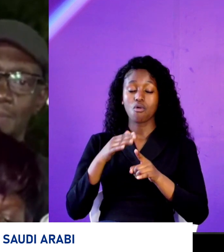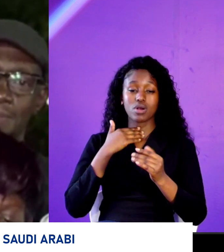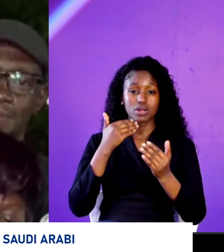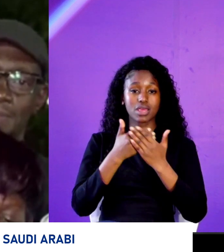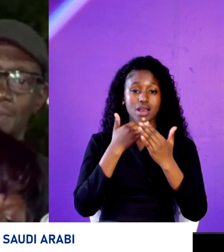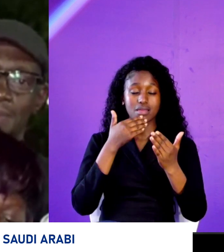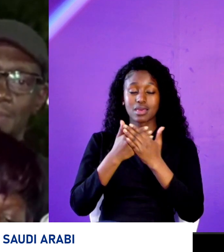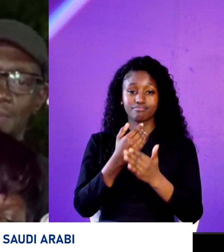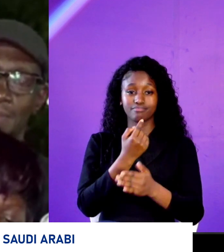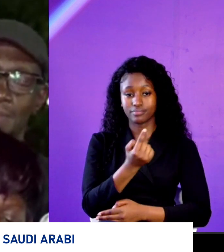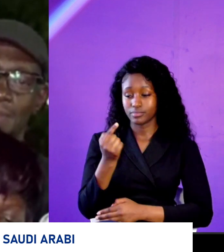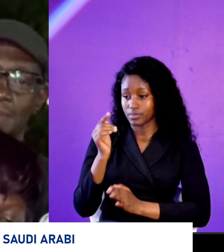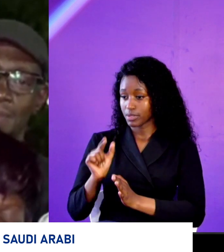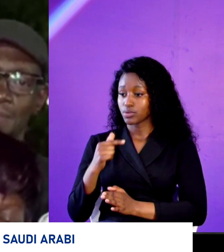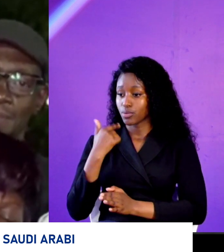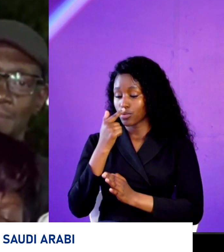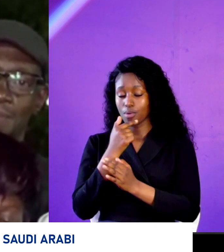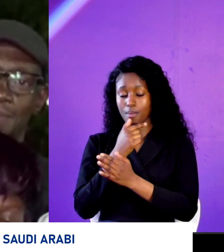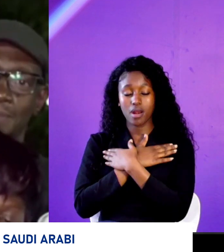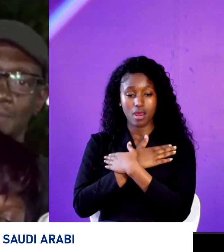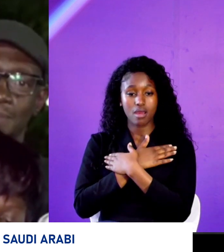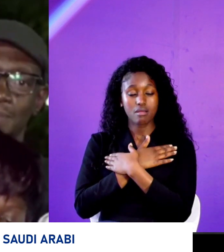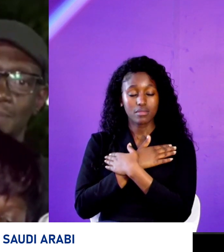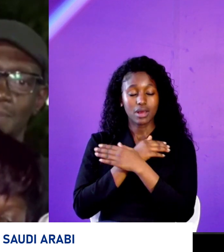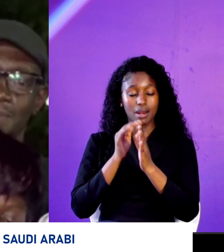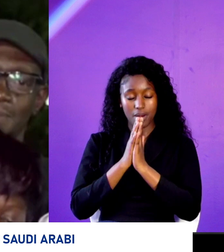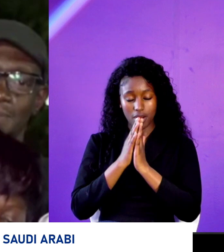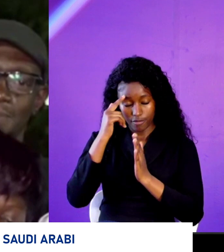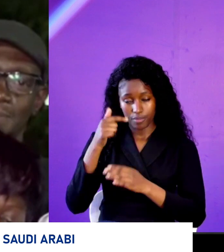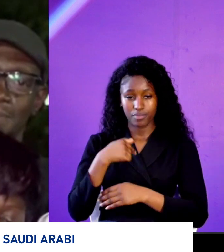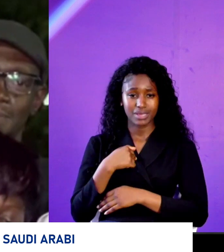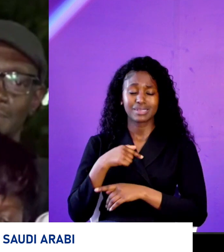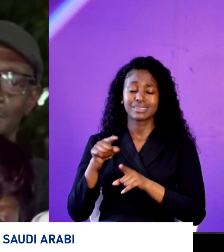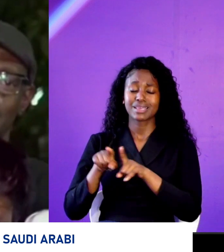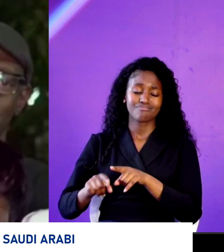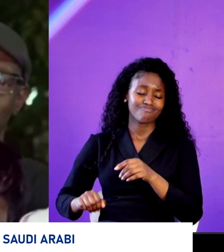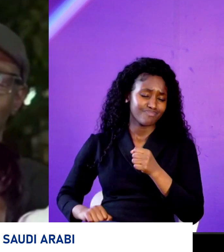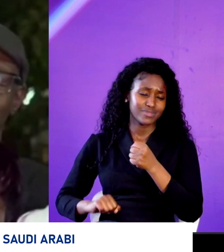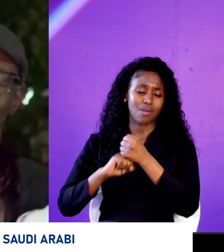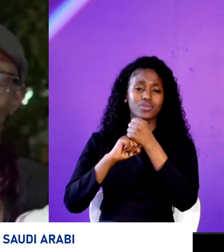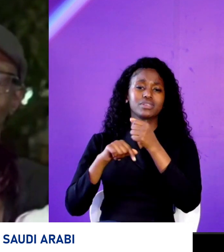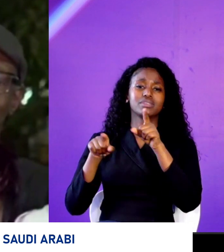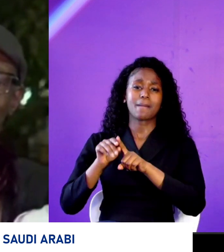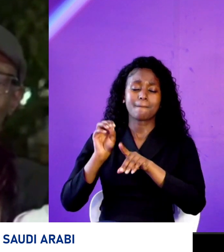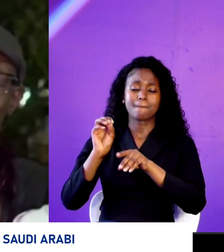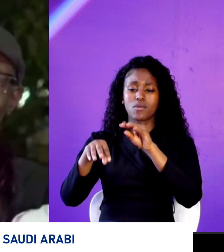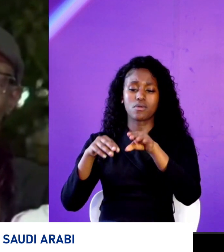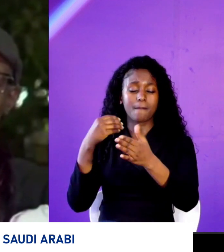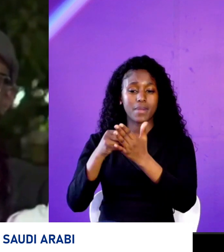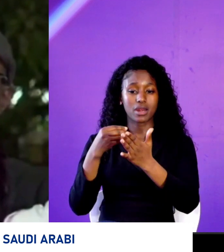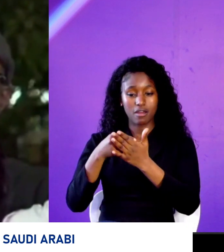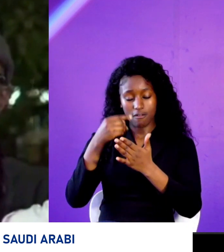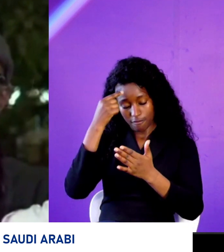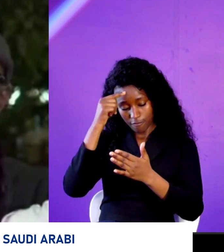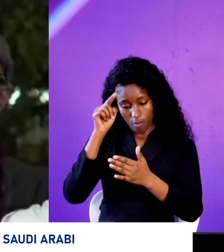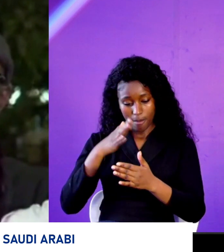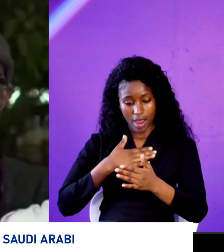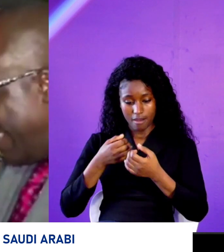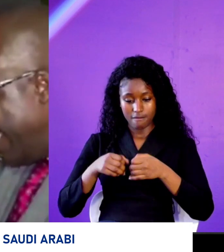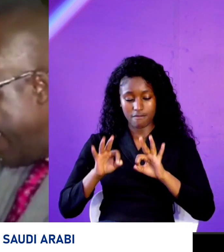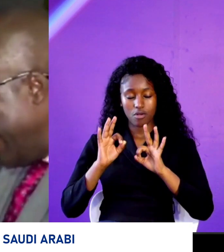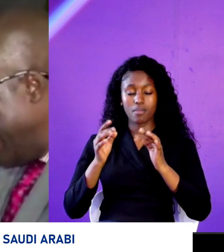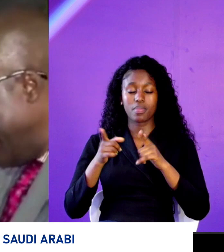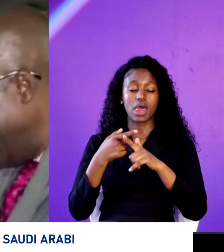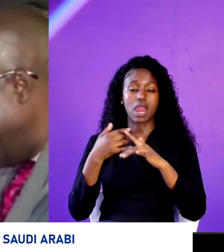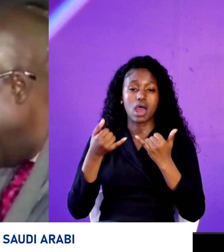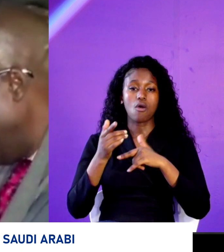everyone who prayed for me, encouraged me, and contributed towards my freedom and return home.